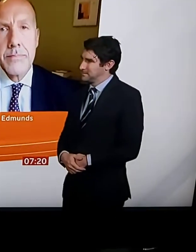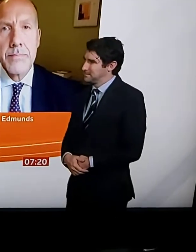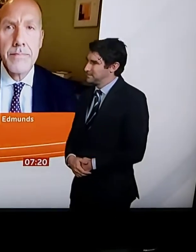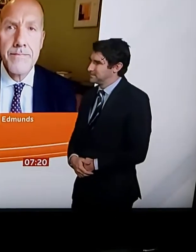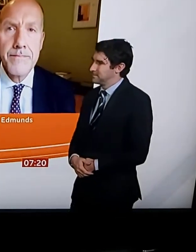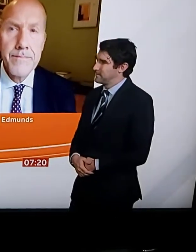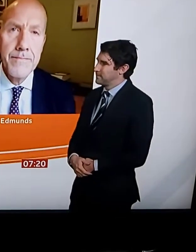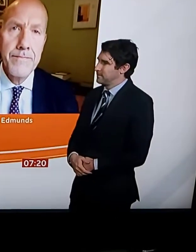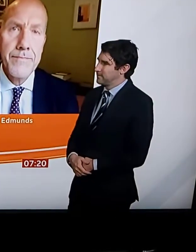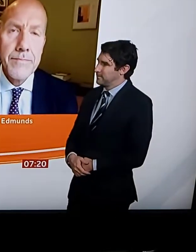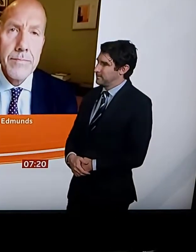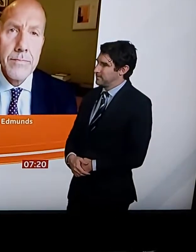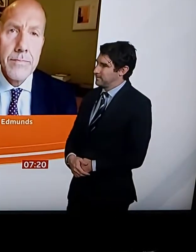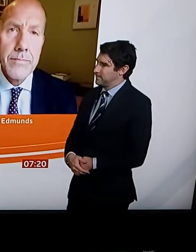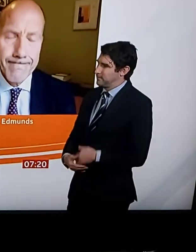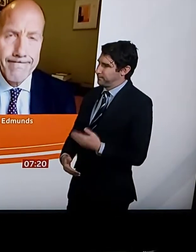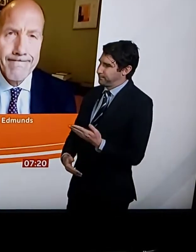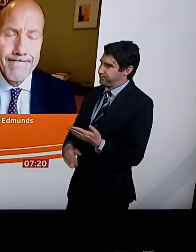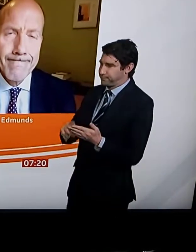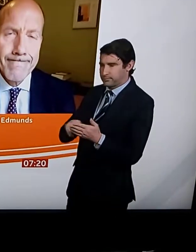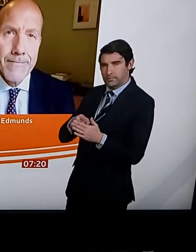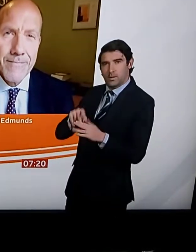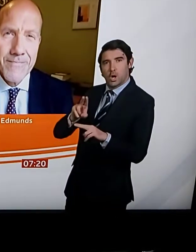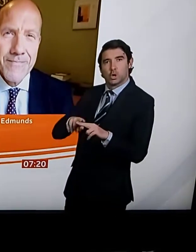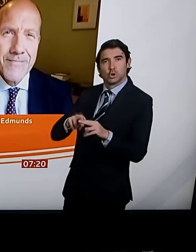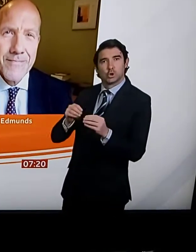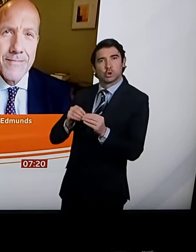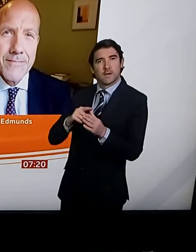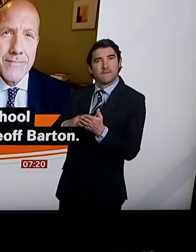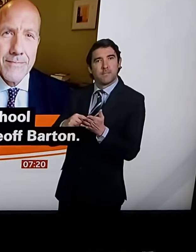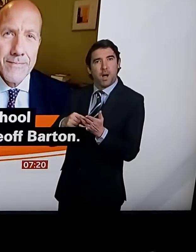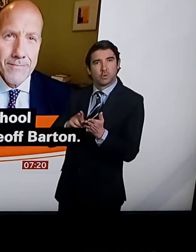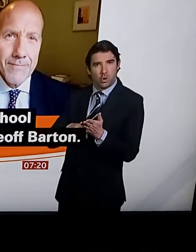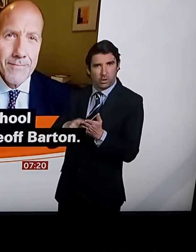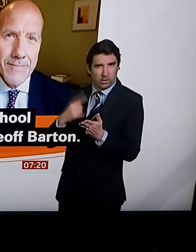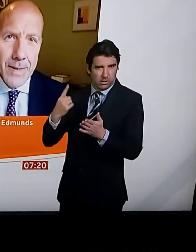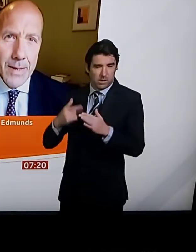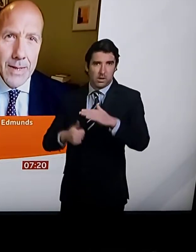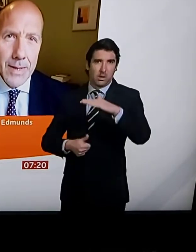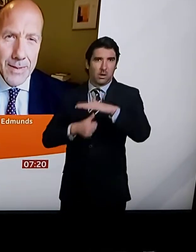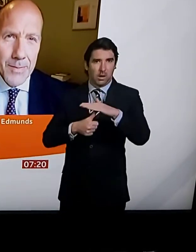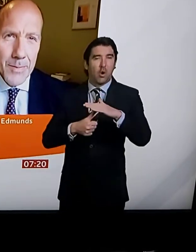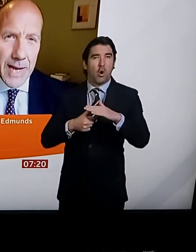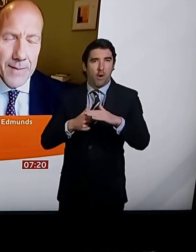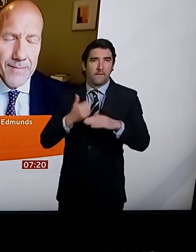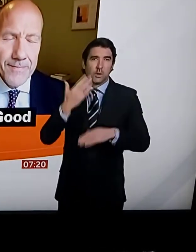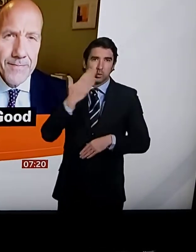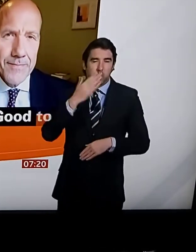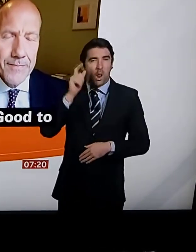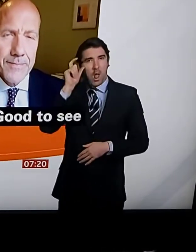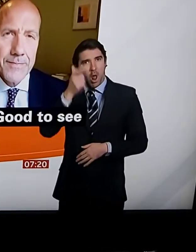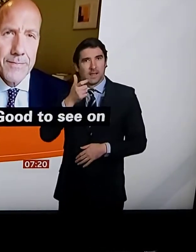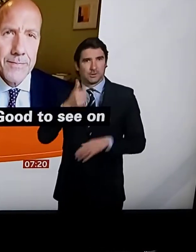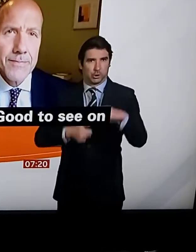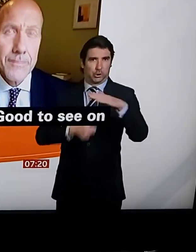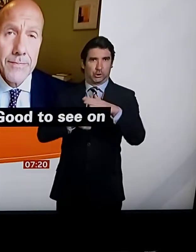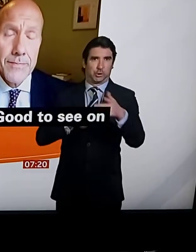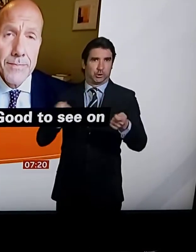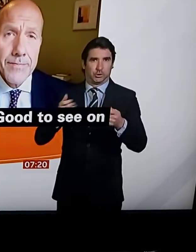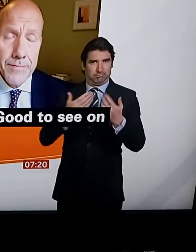School and College Leaders, Geoff Barton. Good morning to you, Geoff. Good to see you on the programme again. We'll be speaking to the Education Secretary in about 10